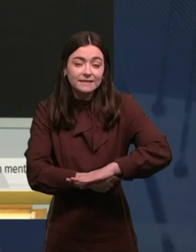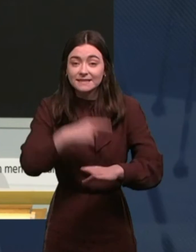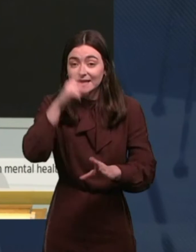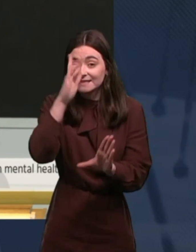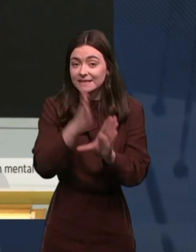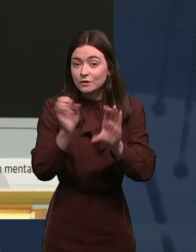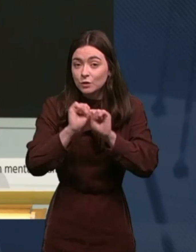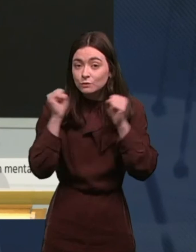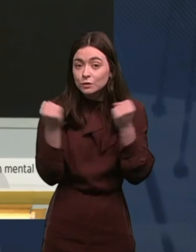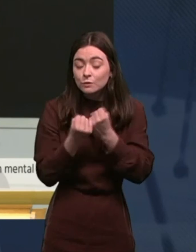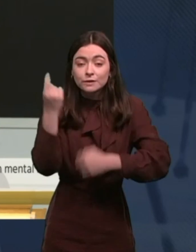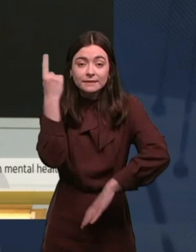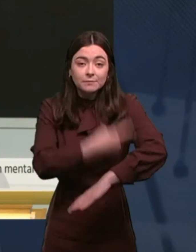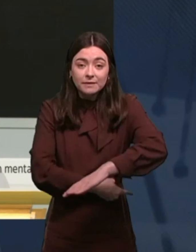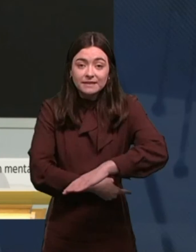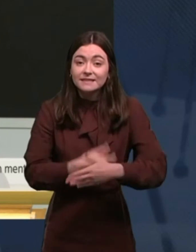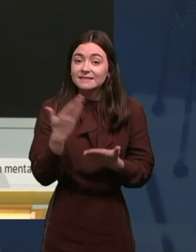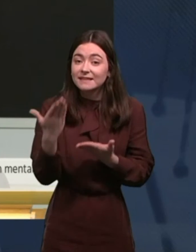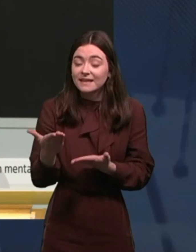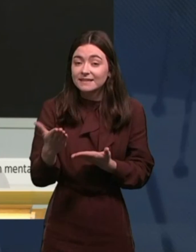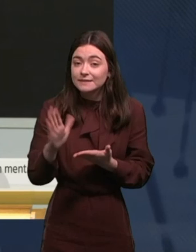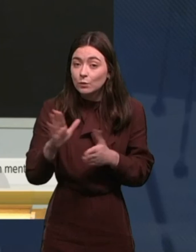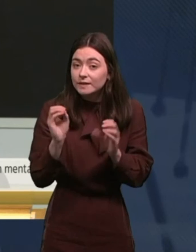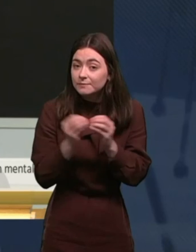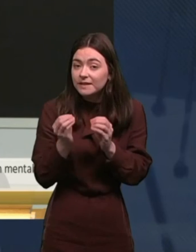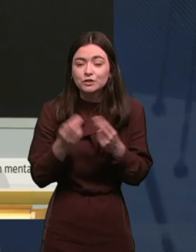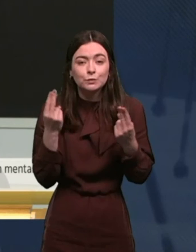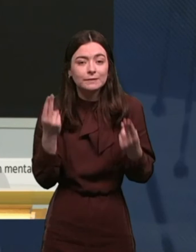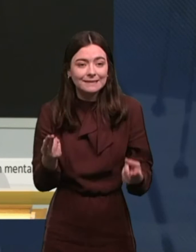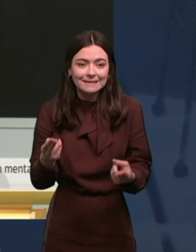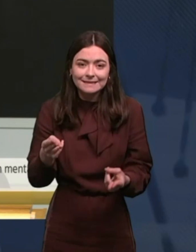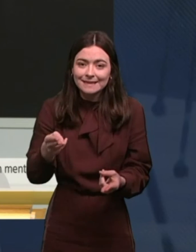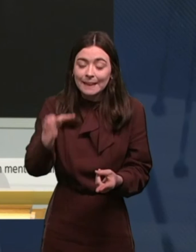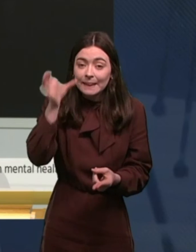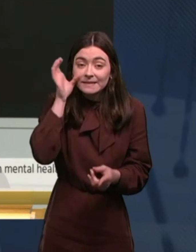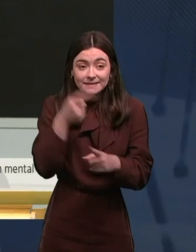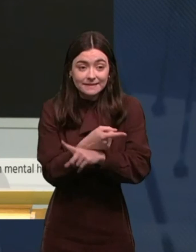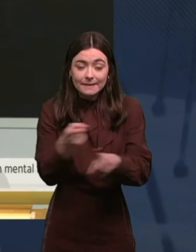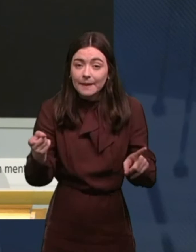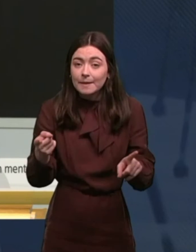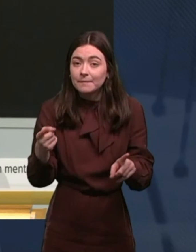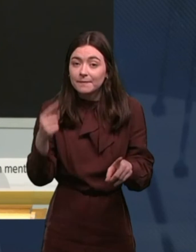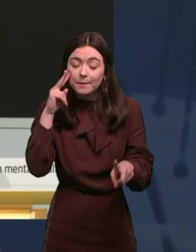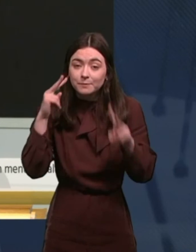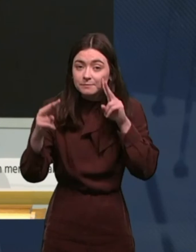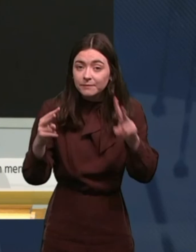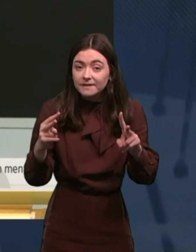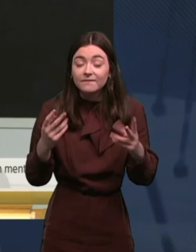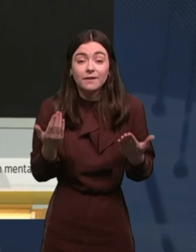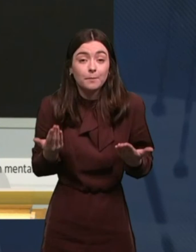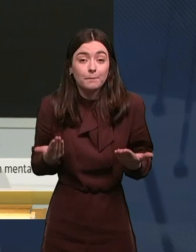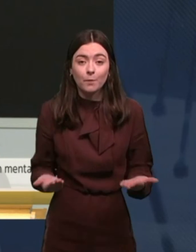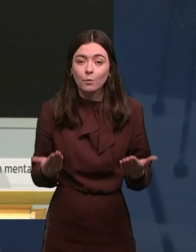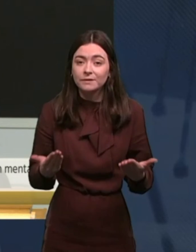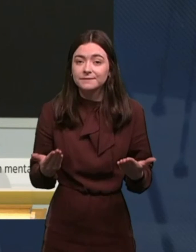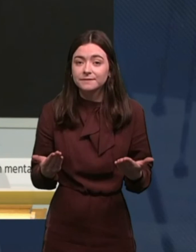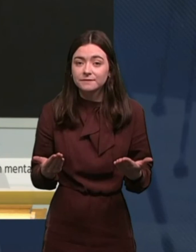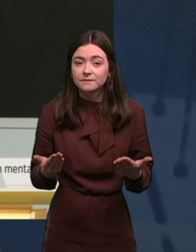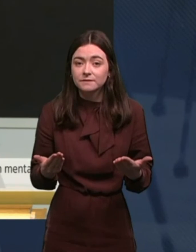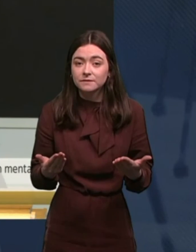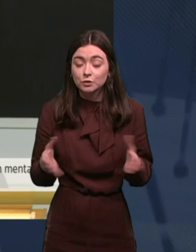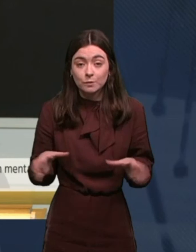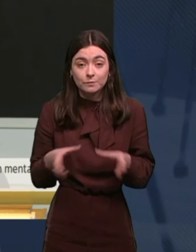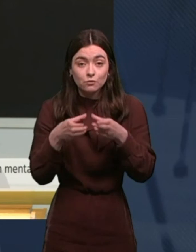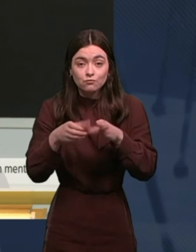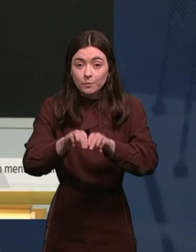psychosocial disabilities, then as Louise said, it's about listening to them and their voices. And at the moment, there's going to be a cohort